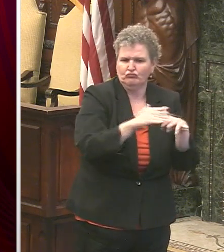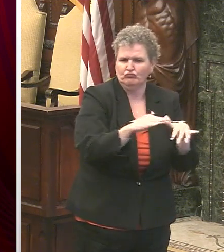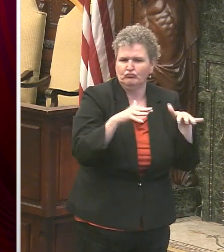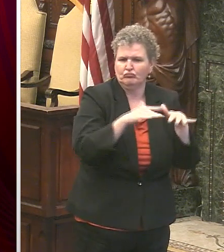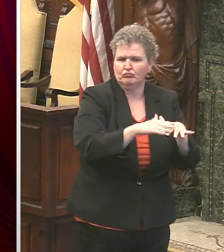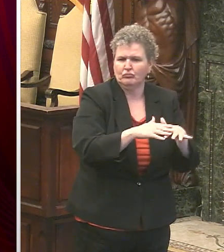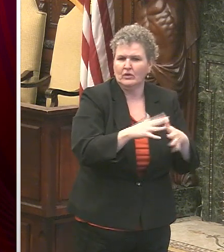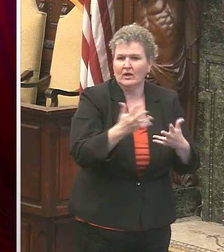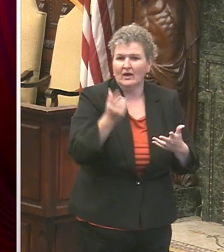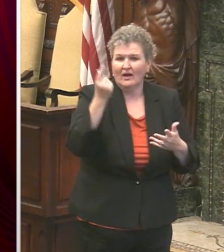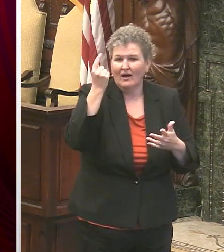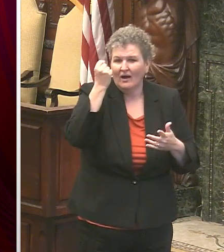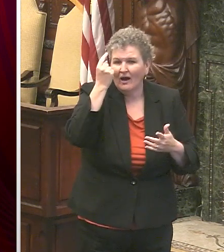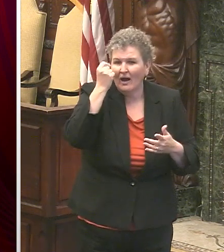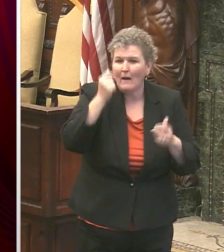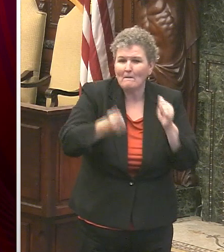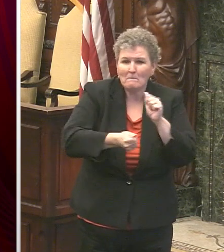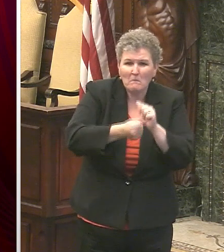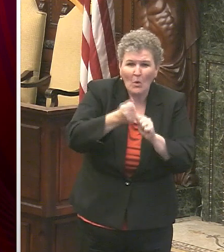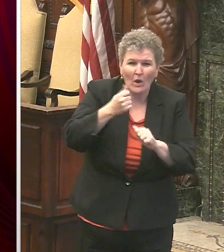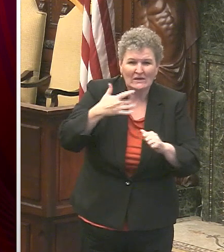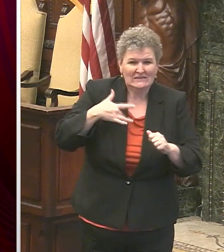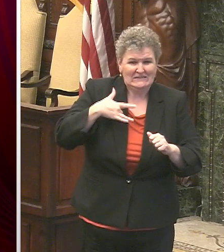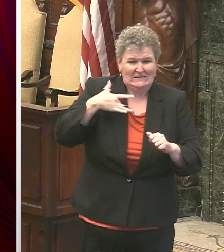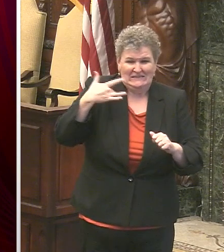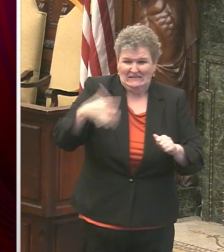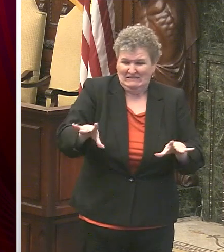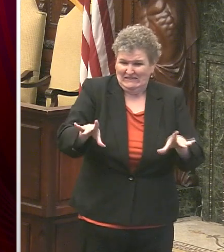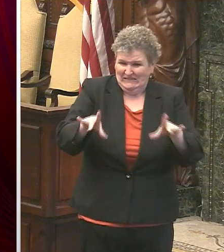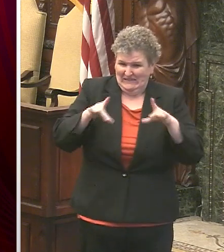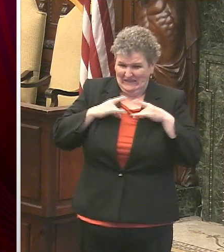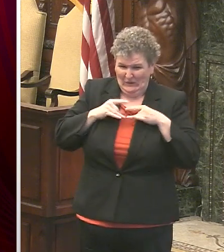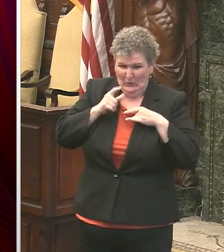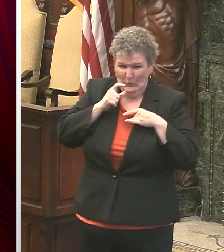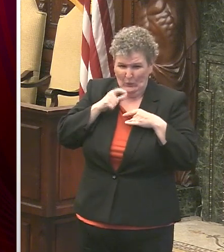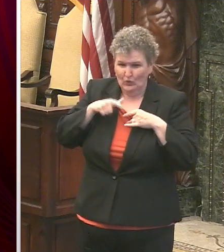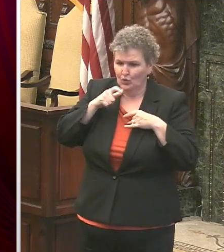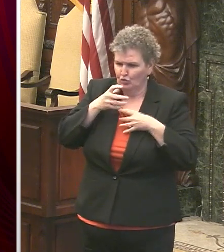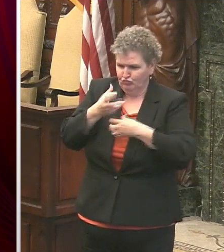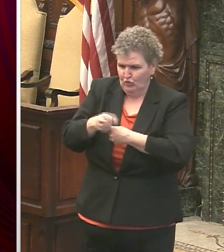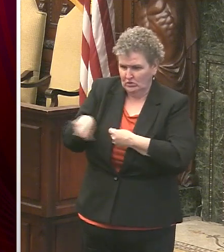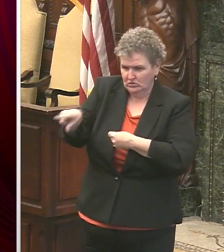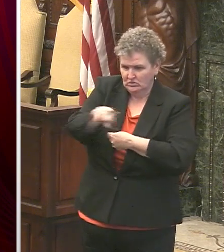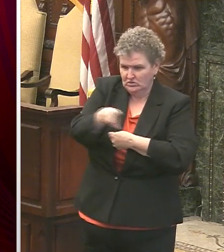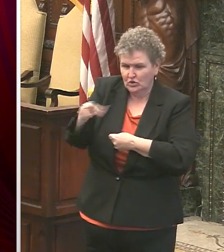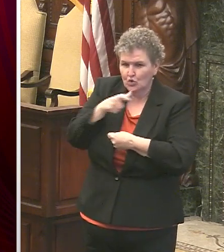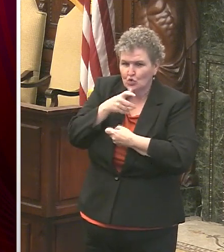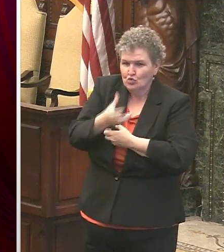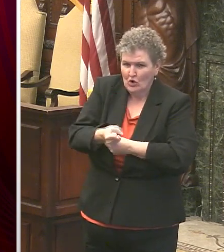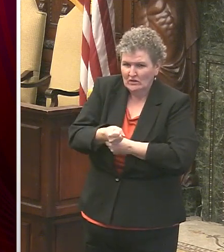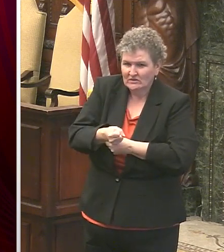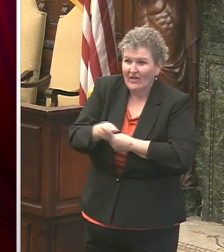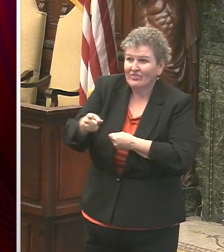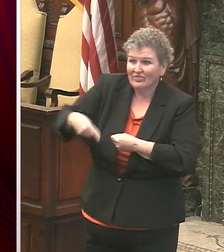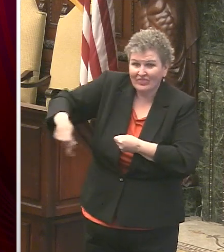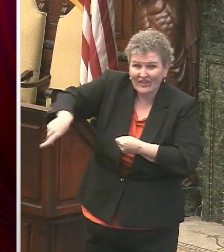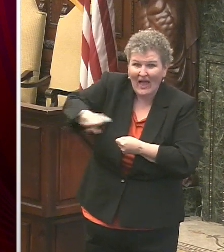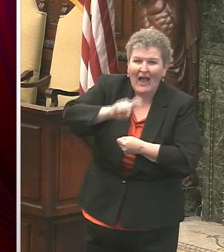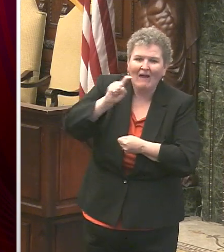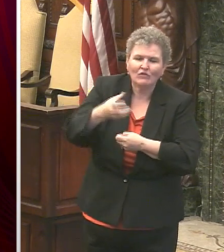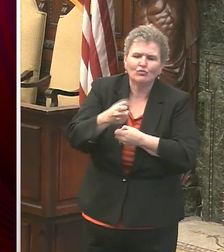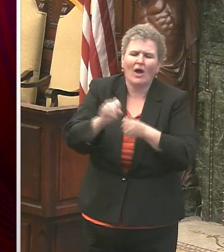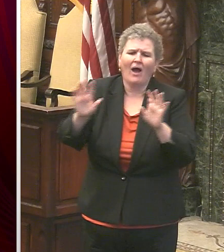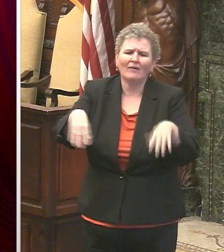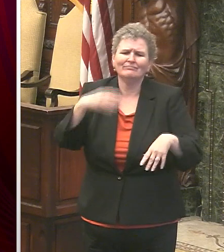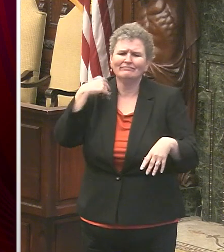about is that the people most likely to give you COVID are the people you trust, because those are the people that you tend not to wear a mask when